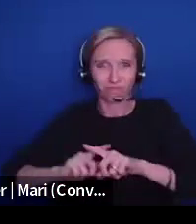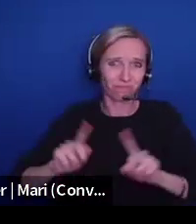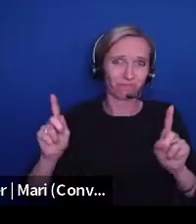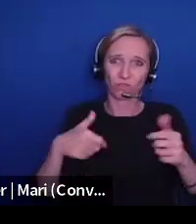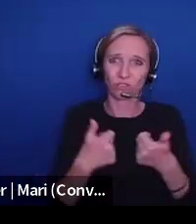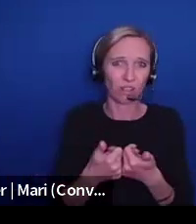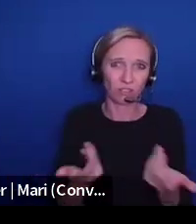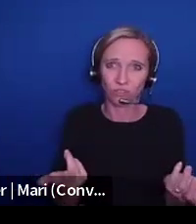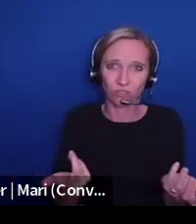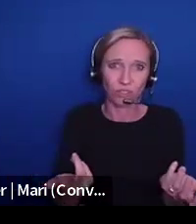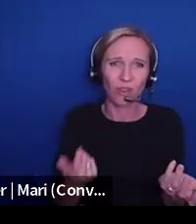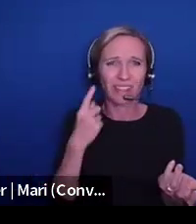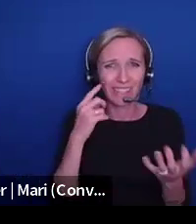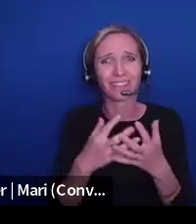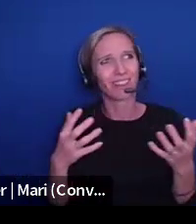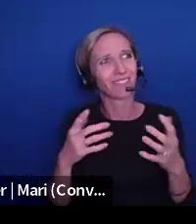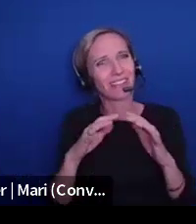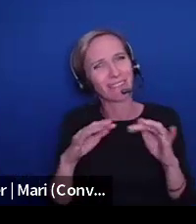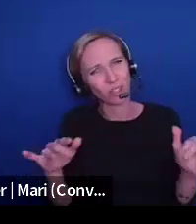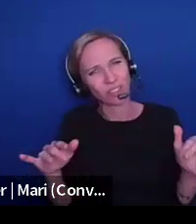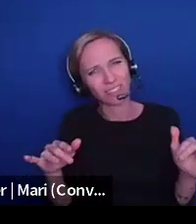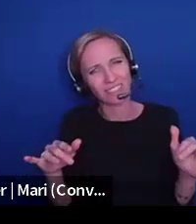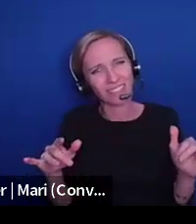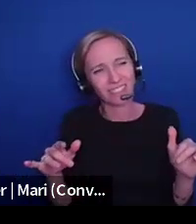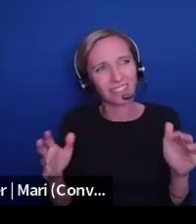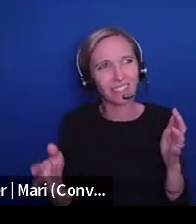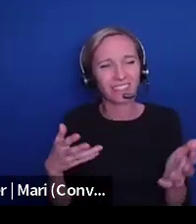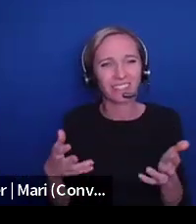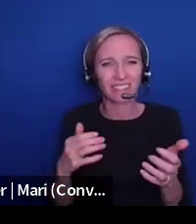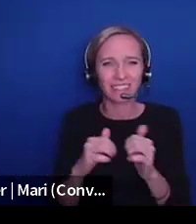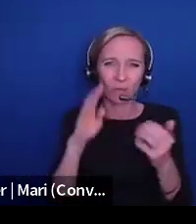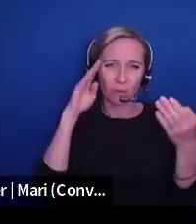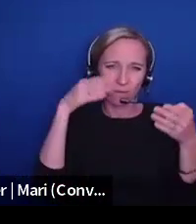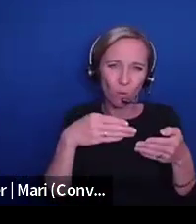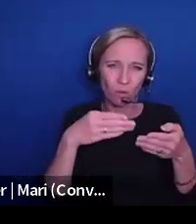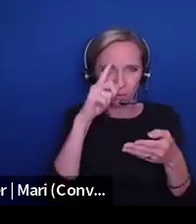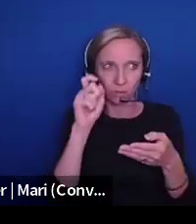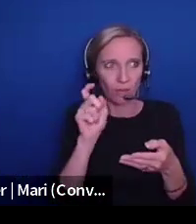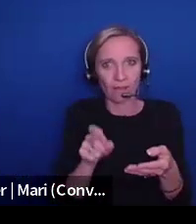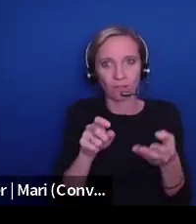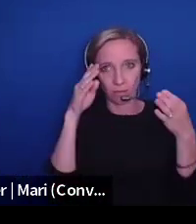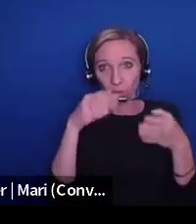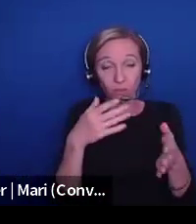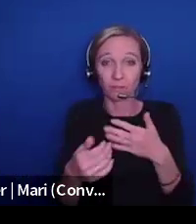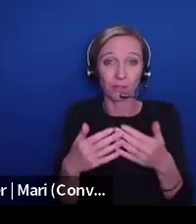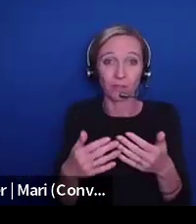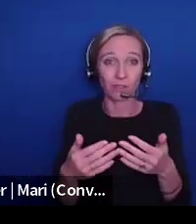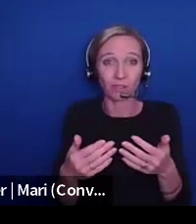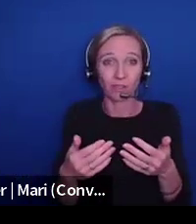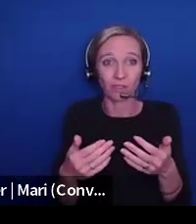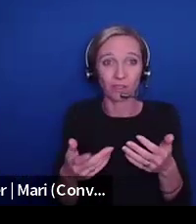think that's enough diversity kind of in that sense to kind of focus on, because we need to be focused. Otherwise, everyone is